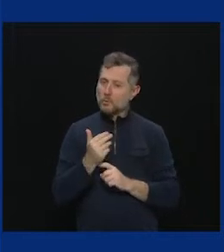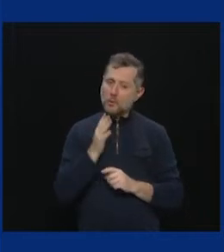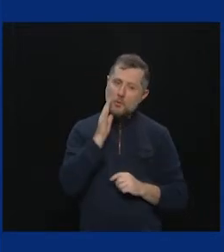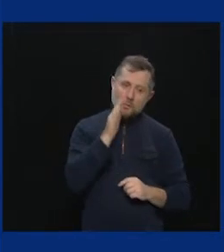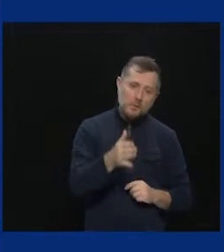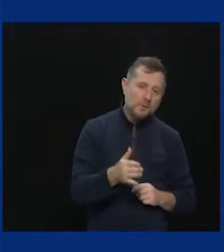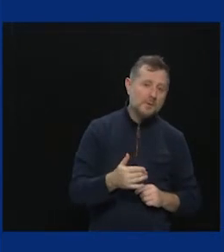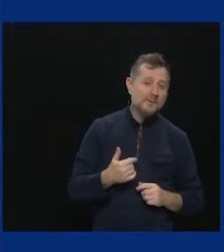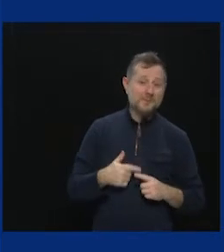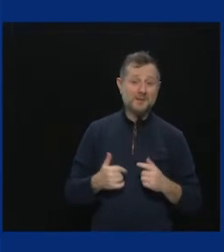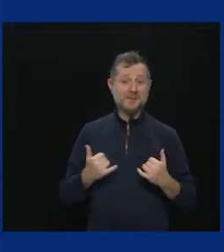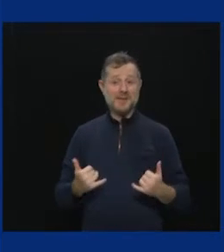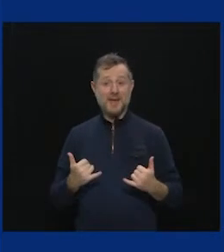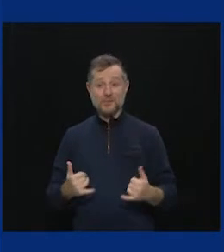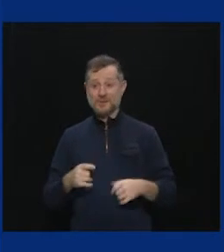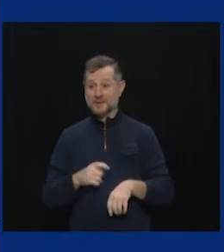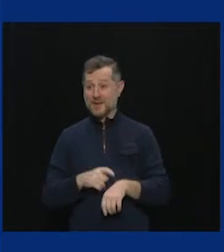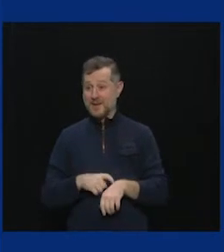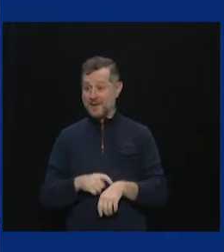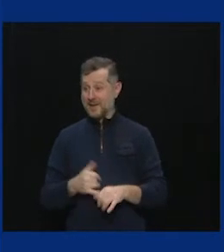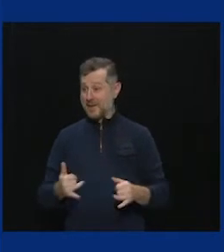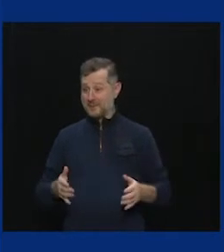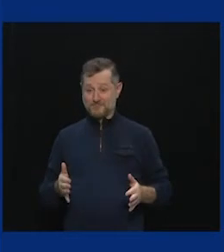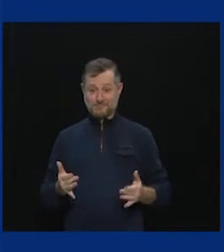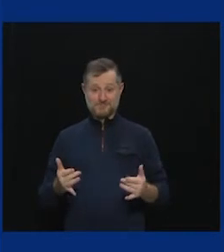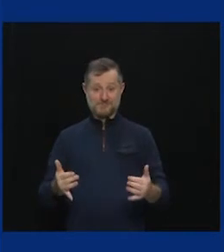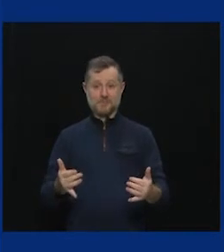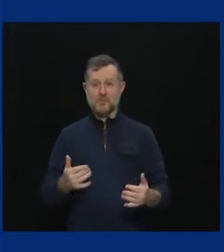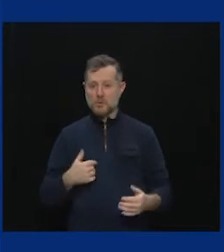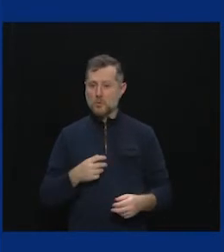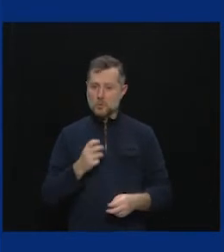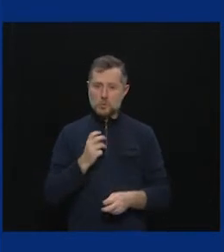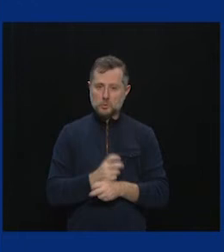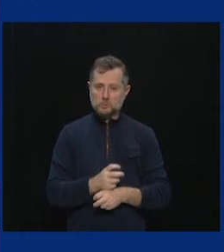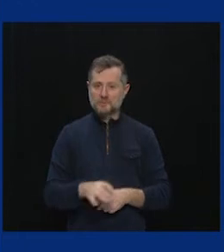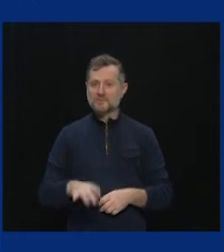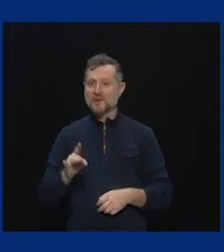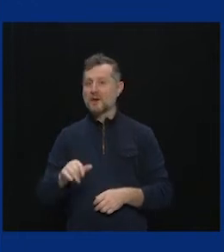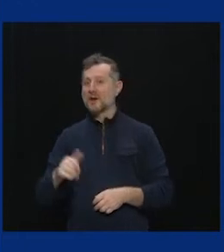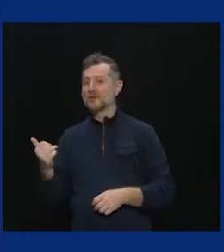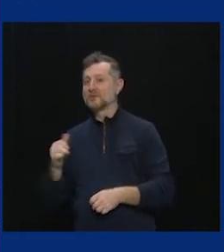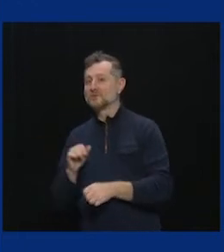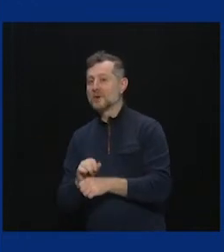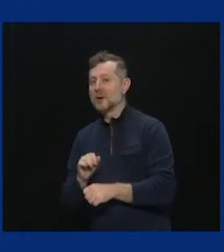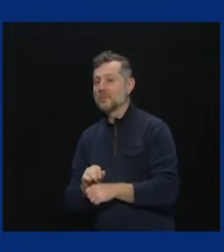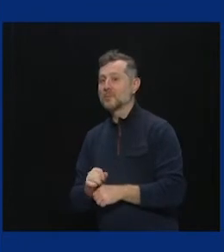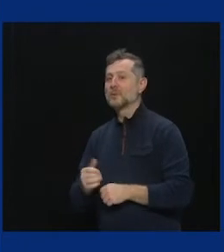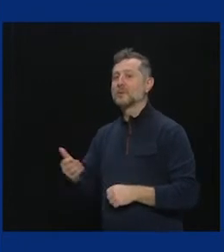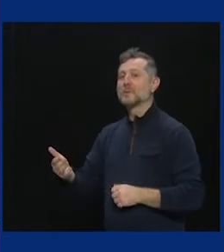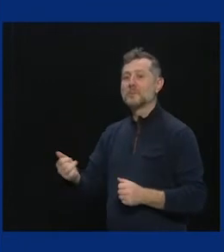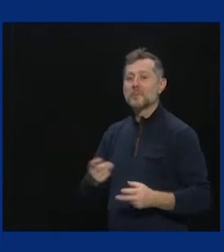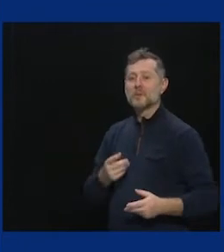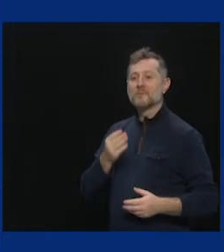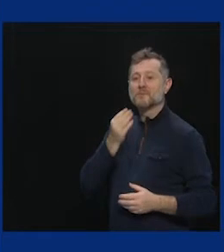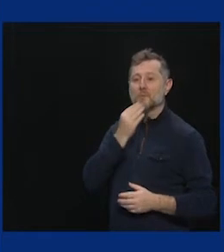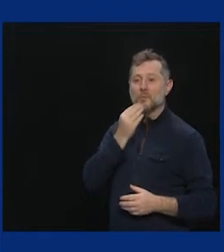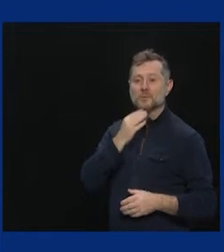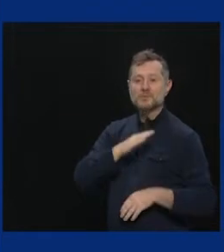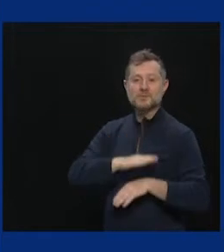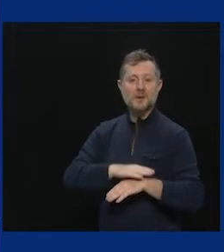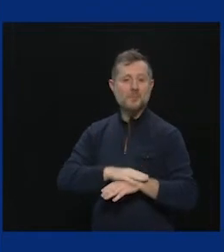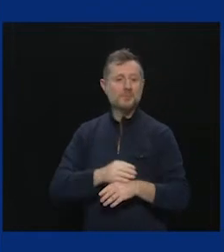the meantime, I've been hard to find another job and bring some food to the table for my family.